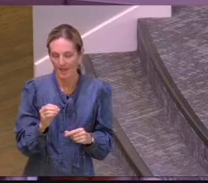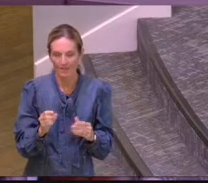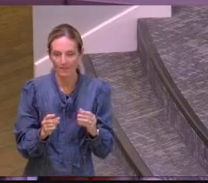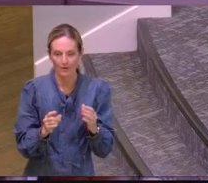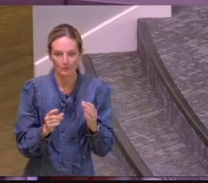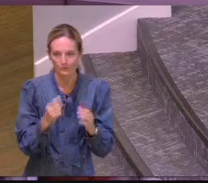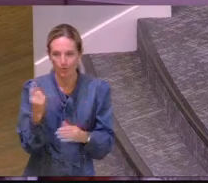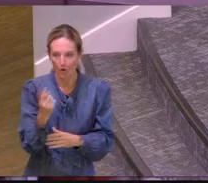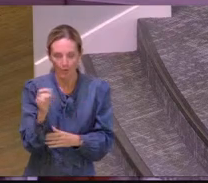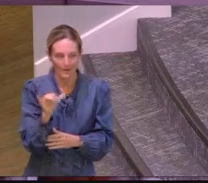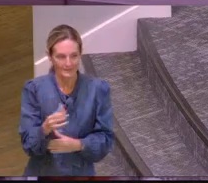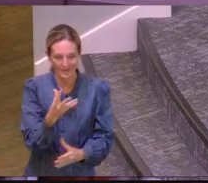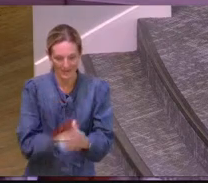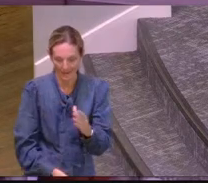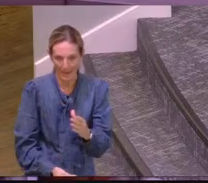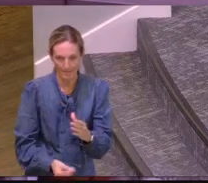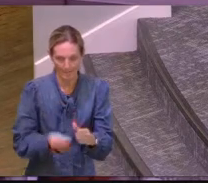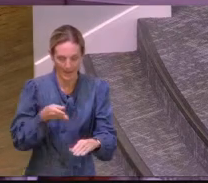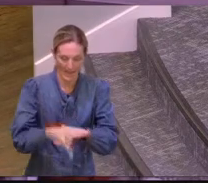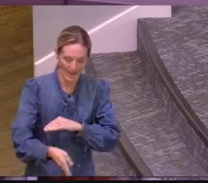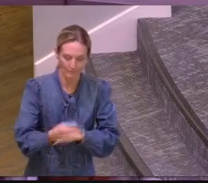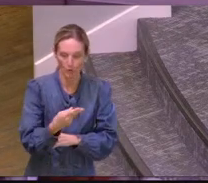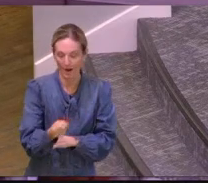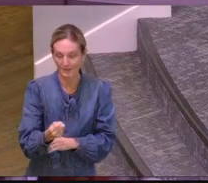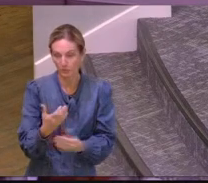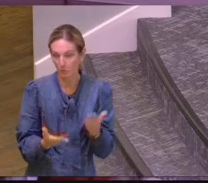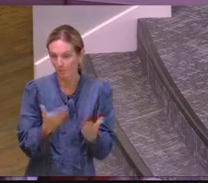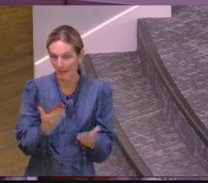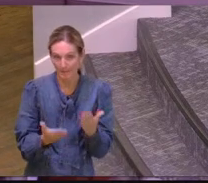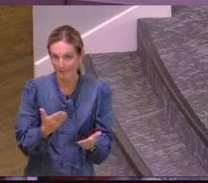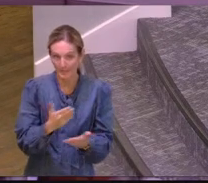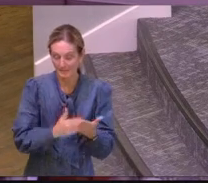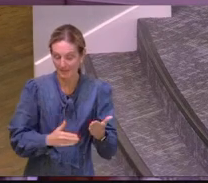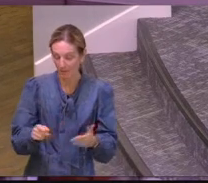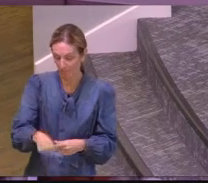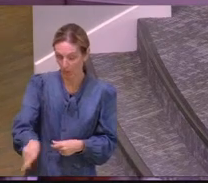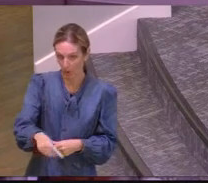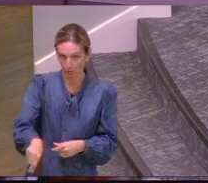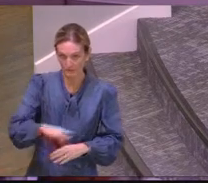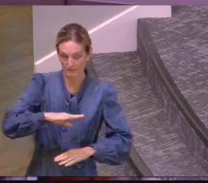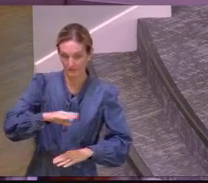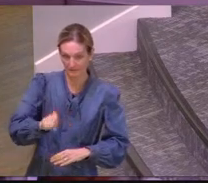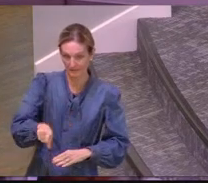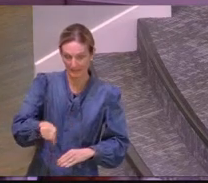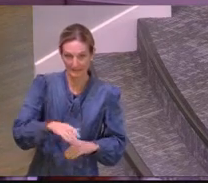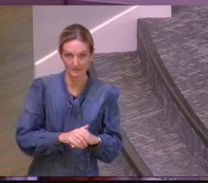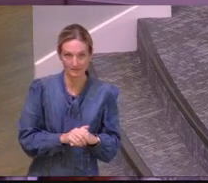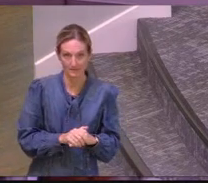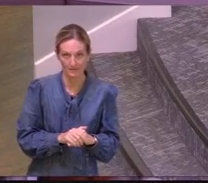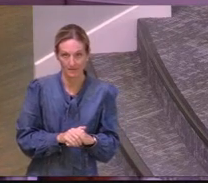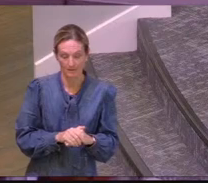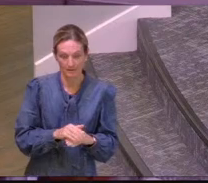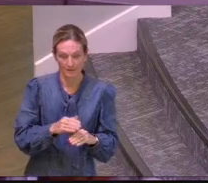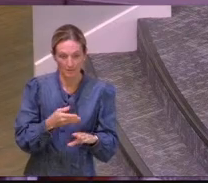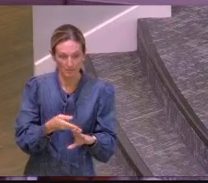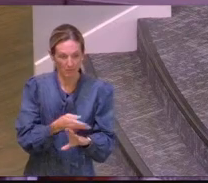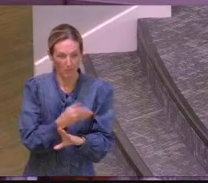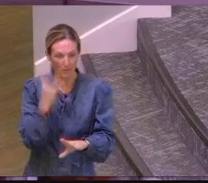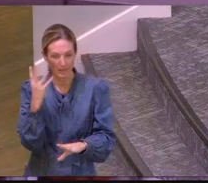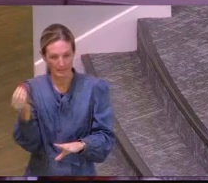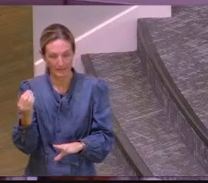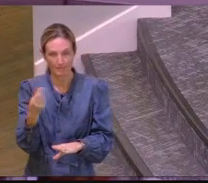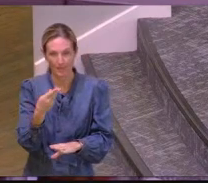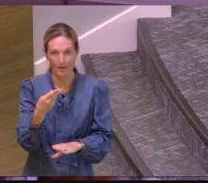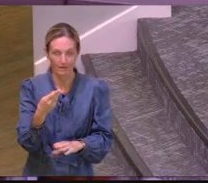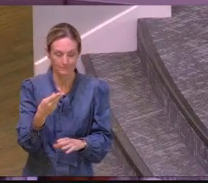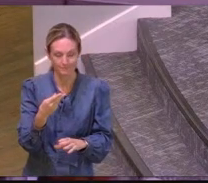high school, so helping to address some of those needs before they leave Clark County School District, I think, would be great